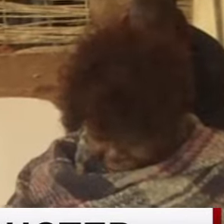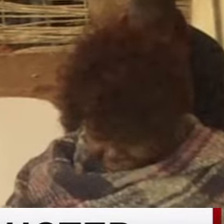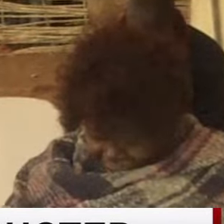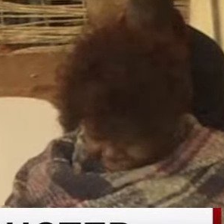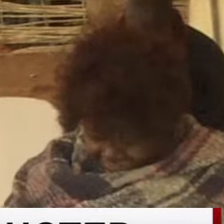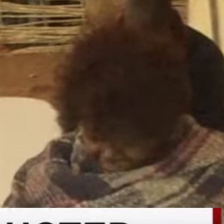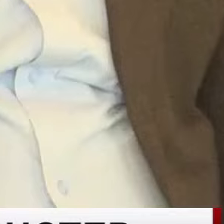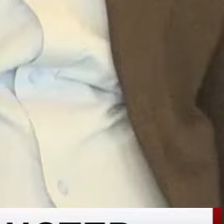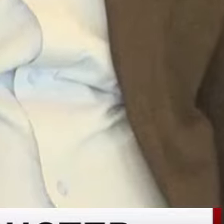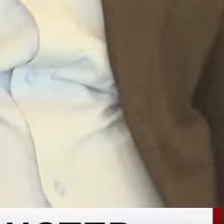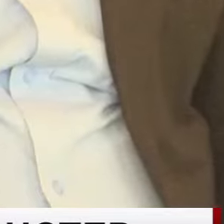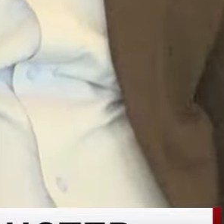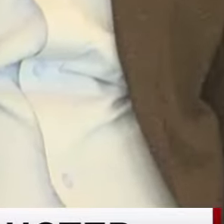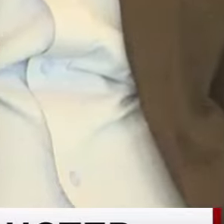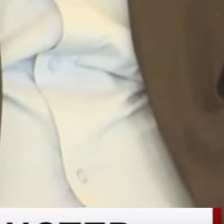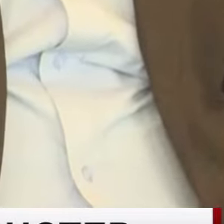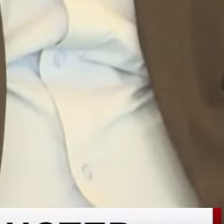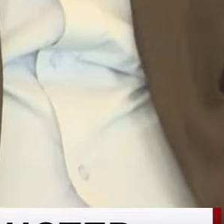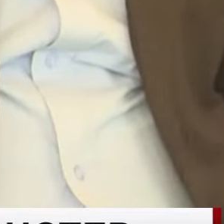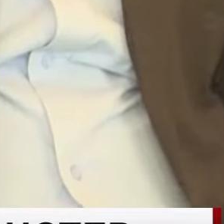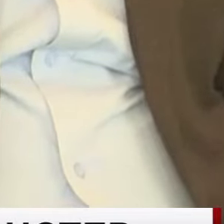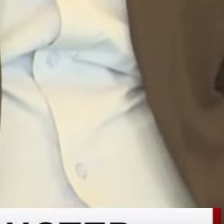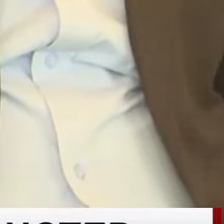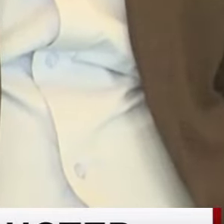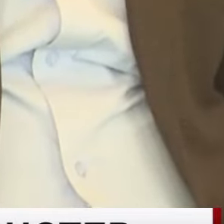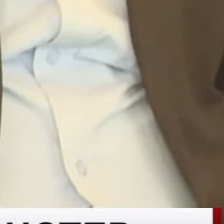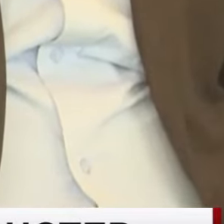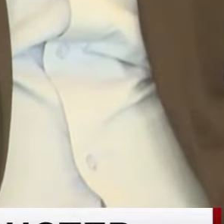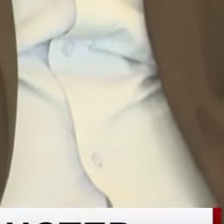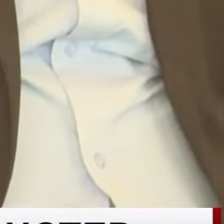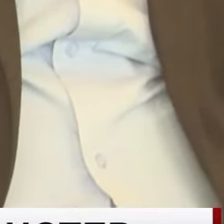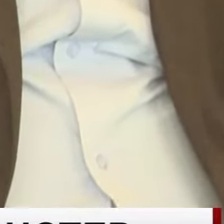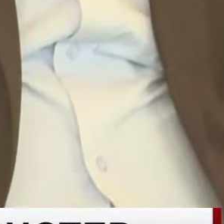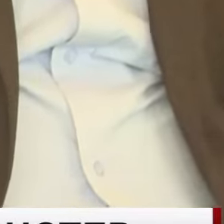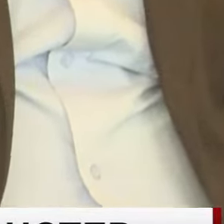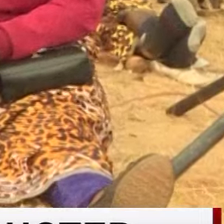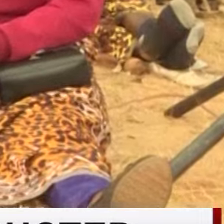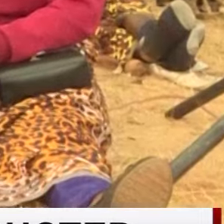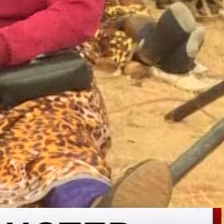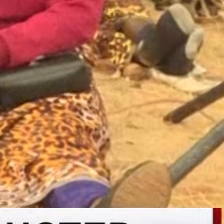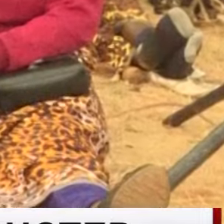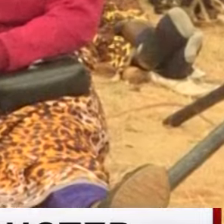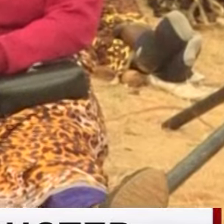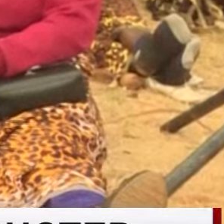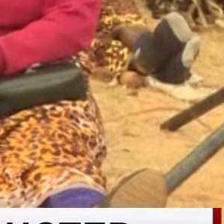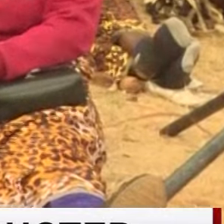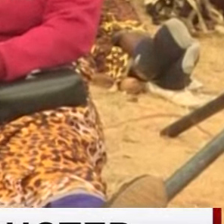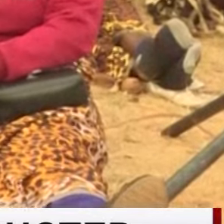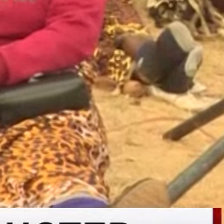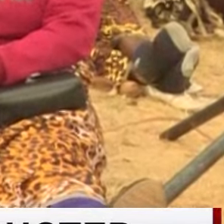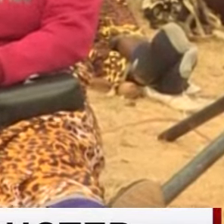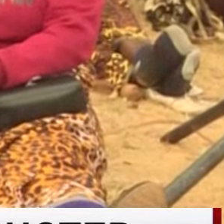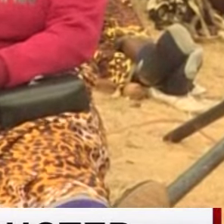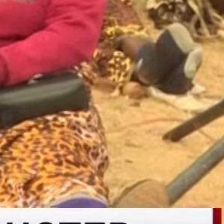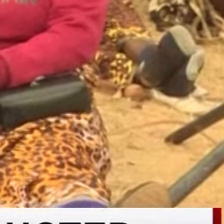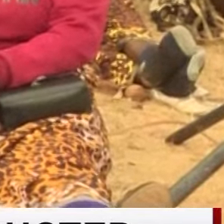circles we are in today. We appeal to our farmers and the guest of honor, sir, to encourage farmers to